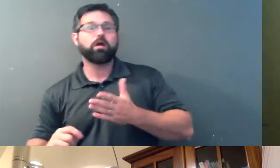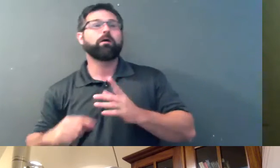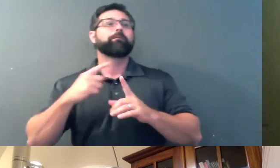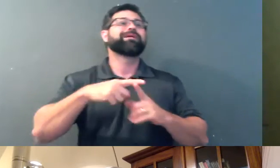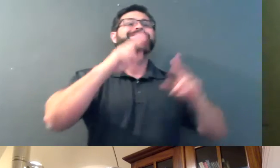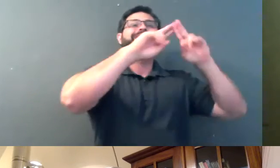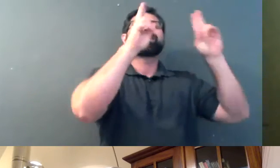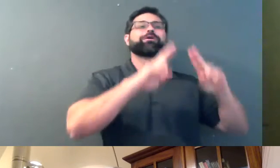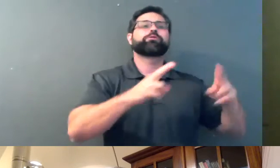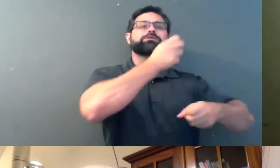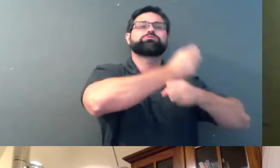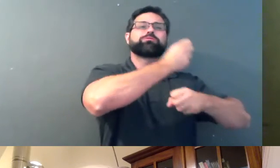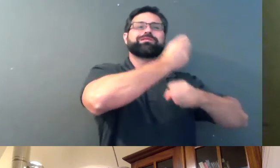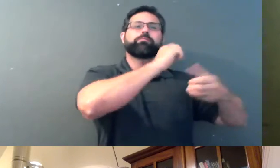Organization.